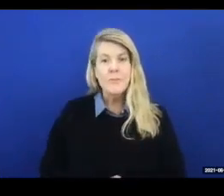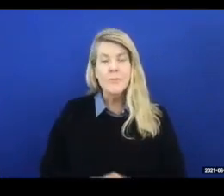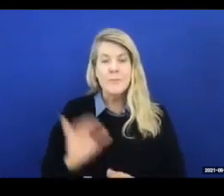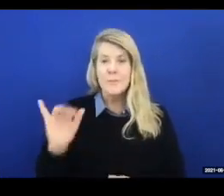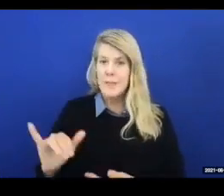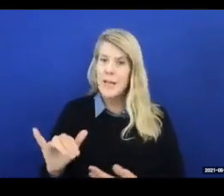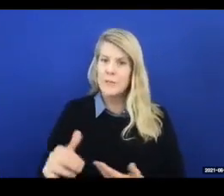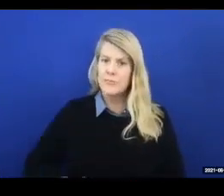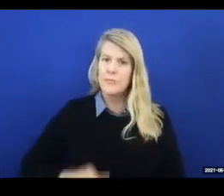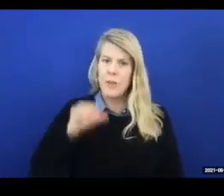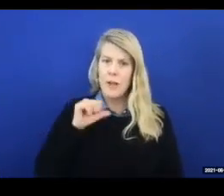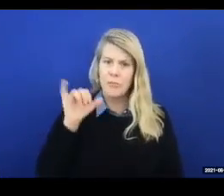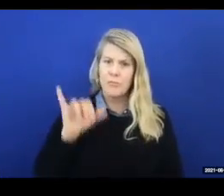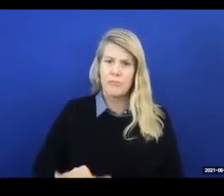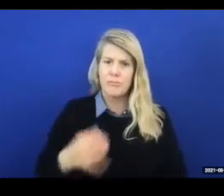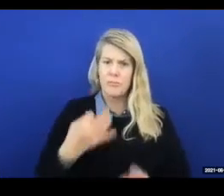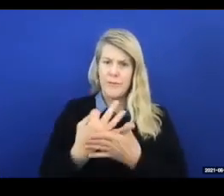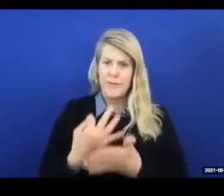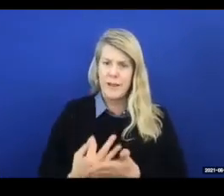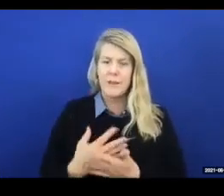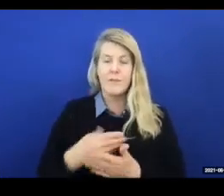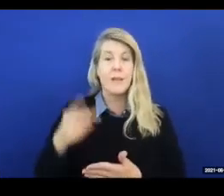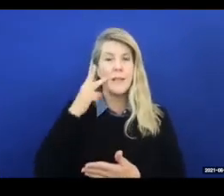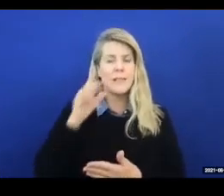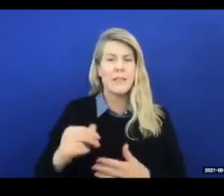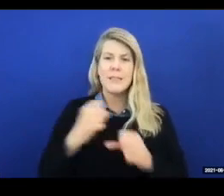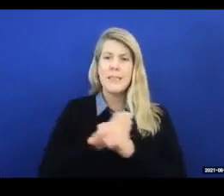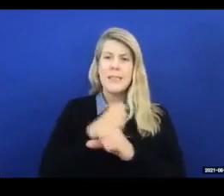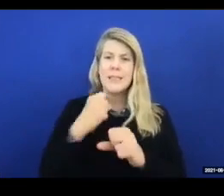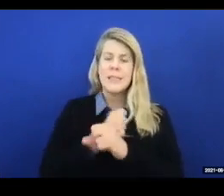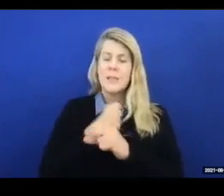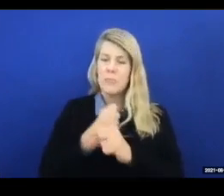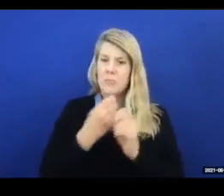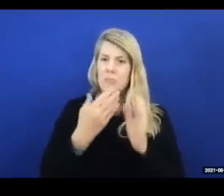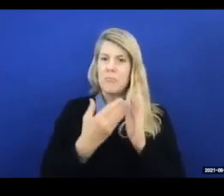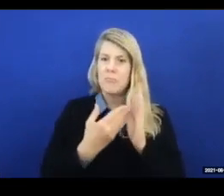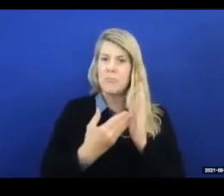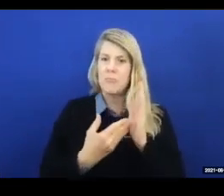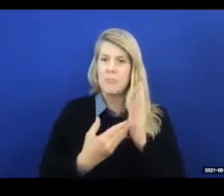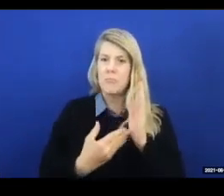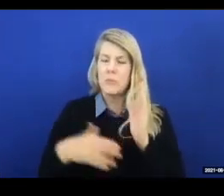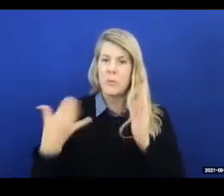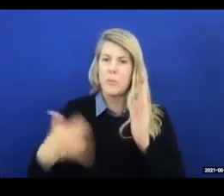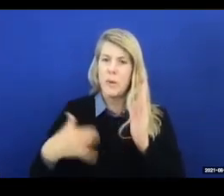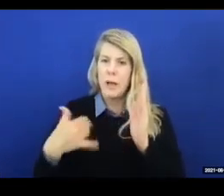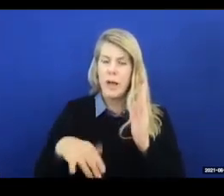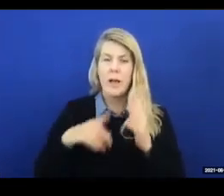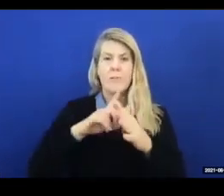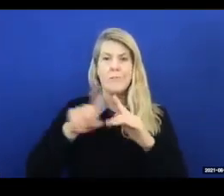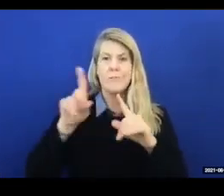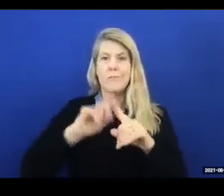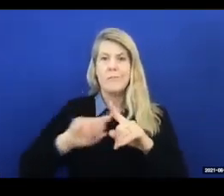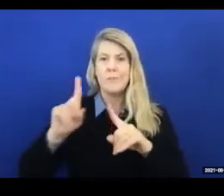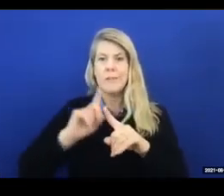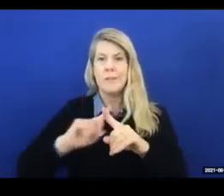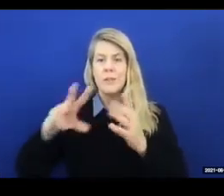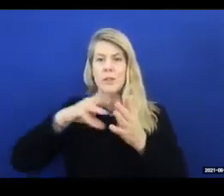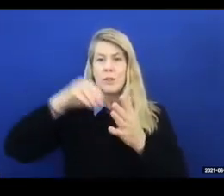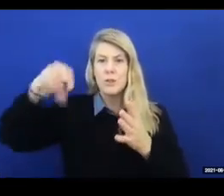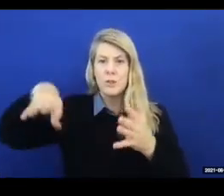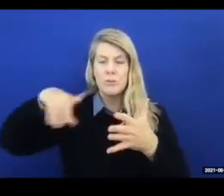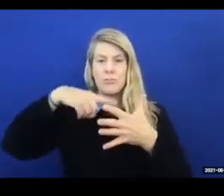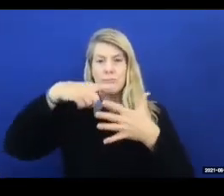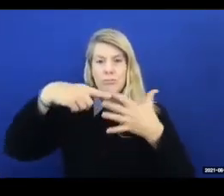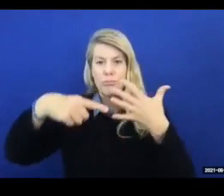is something to be proud of, and I see these statistics reflected in Anura, Ashley, Annette,